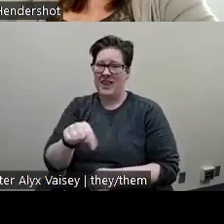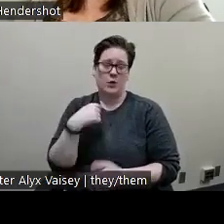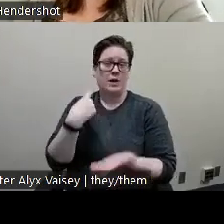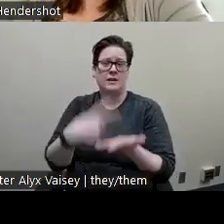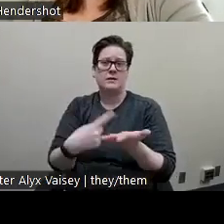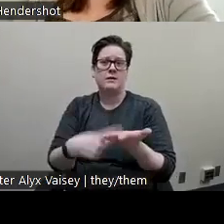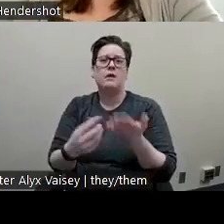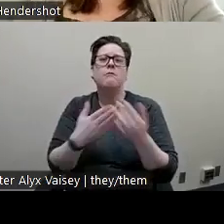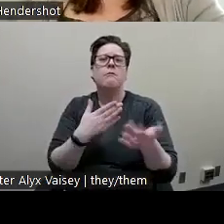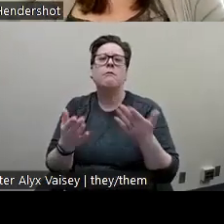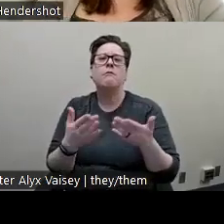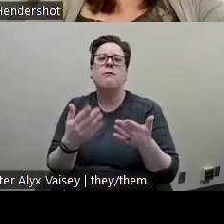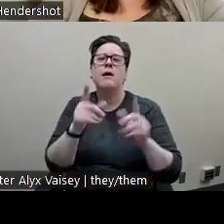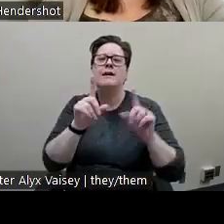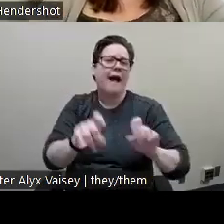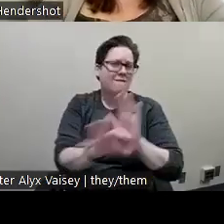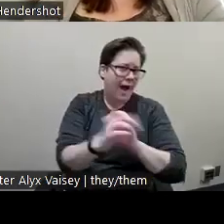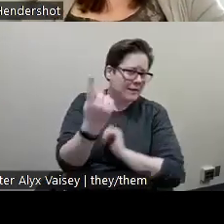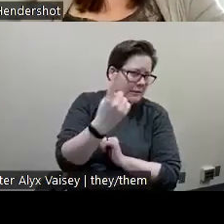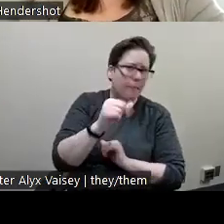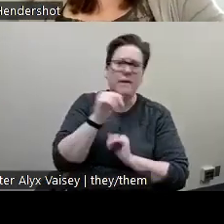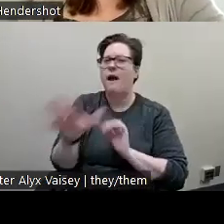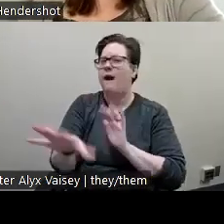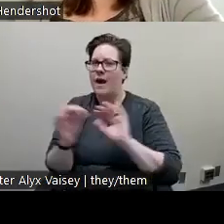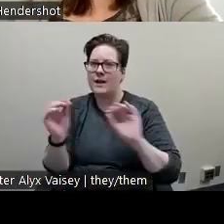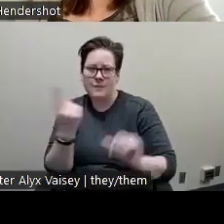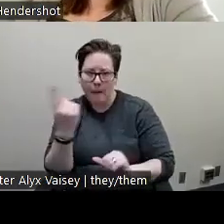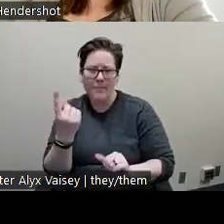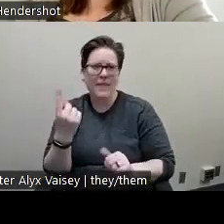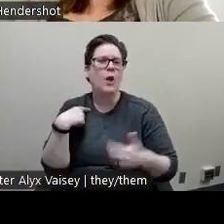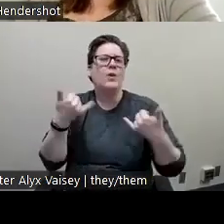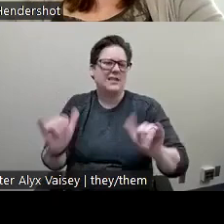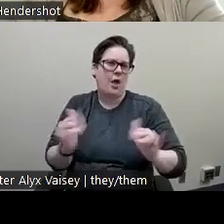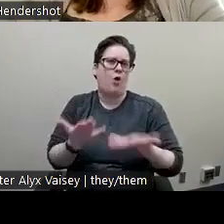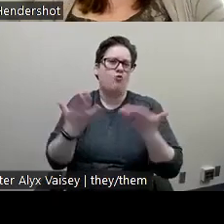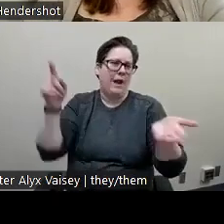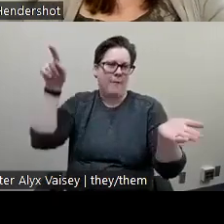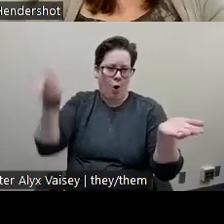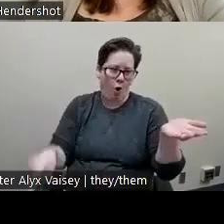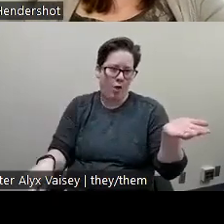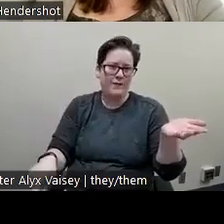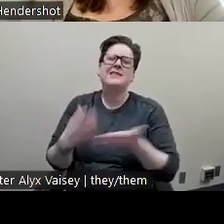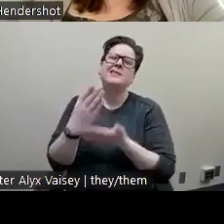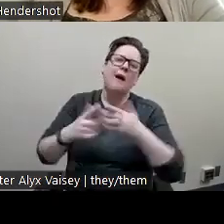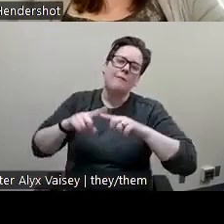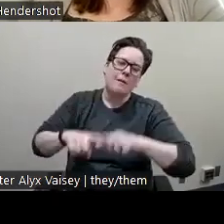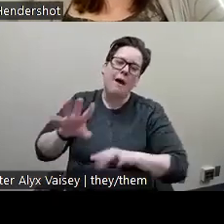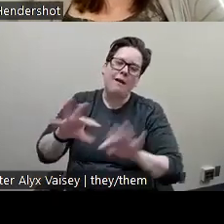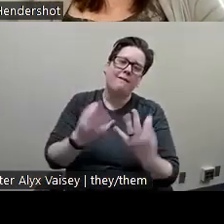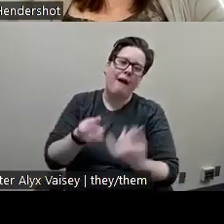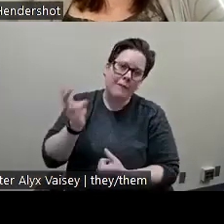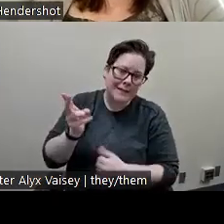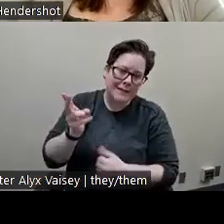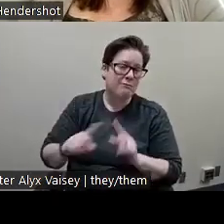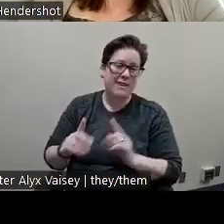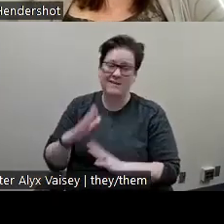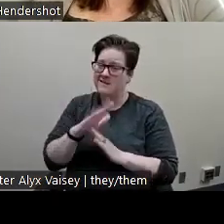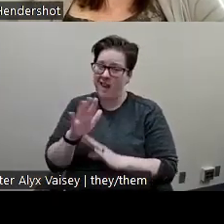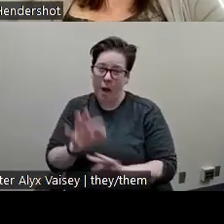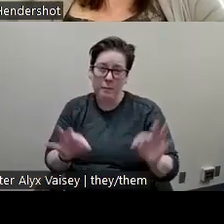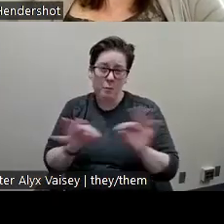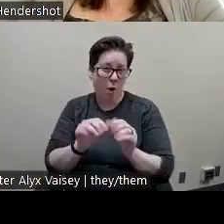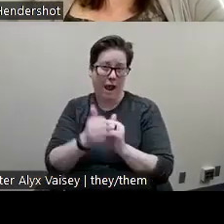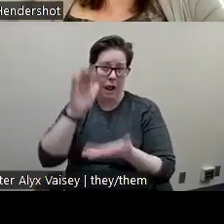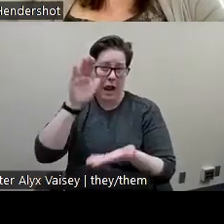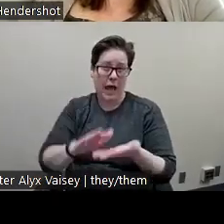test positive. And again, some of these things might change based on family history. But one of the most important things you can do to reduce your